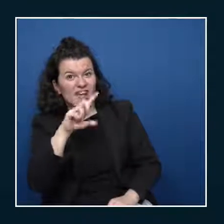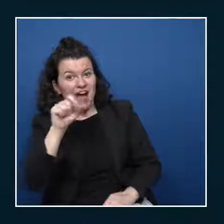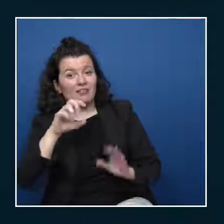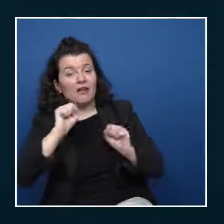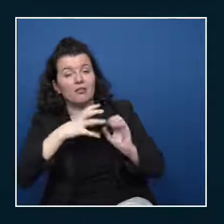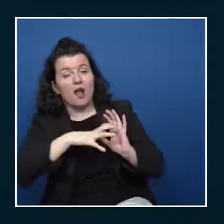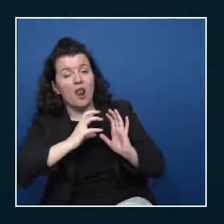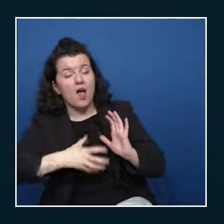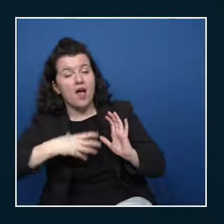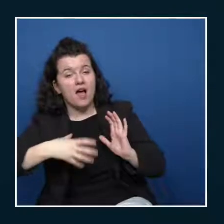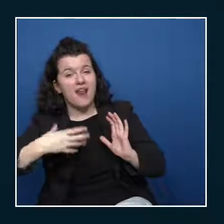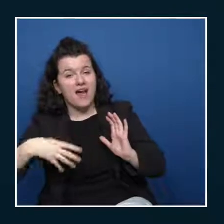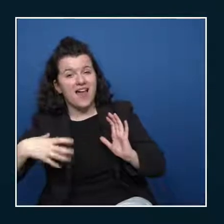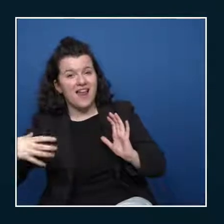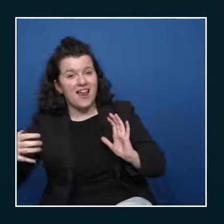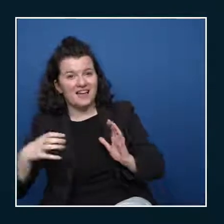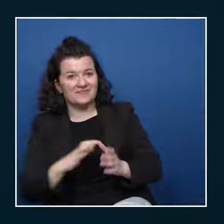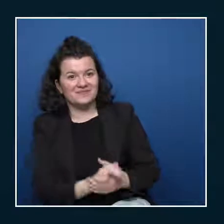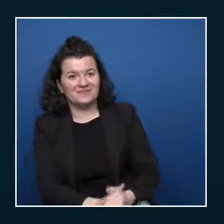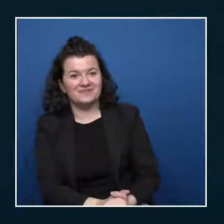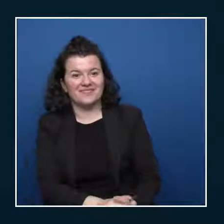Because I just...